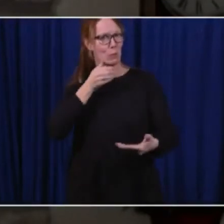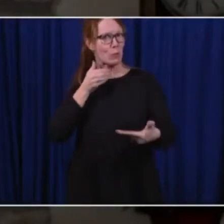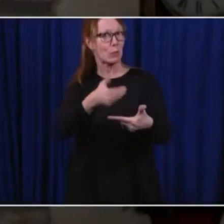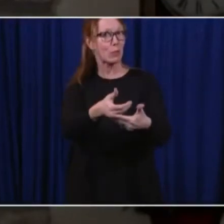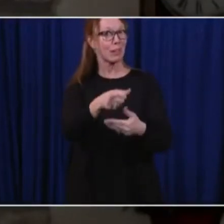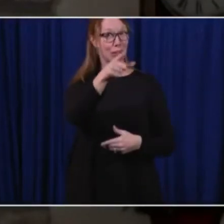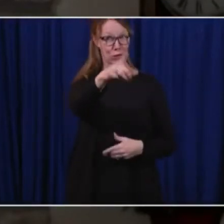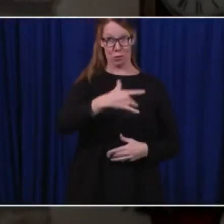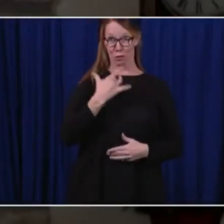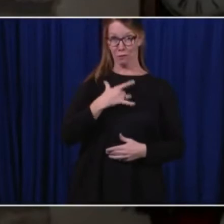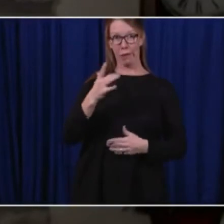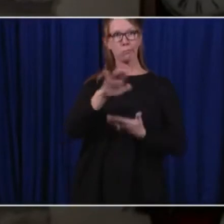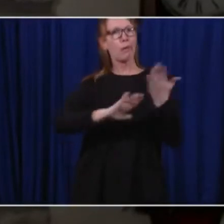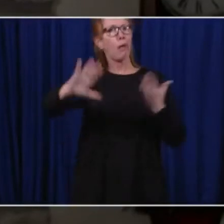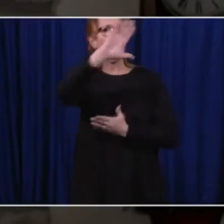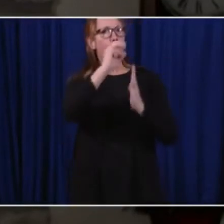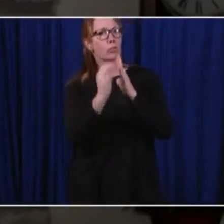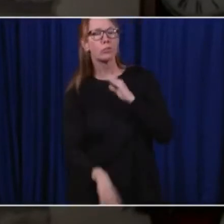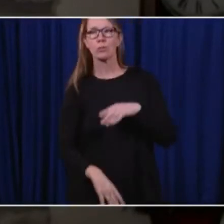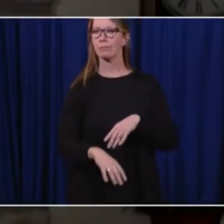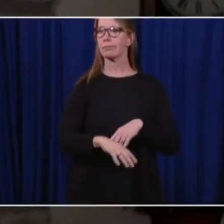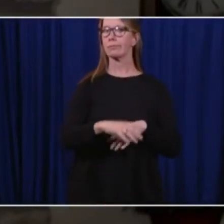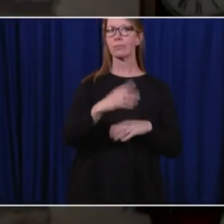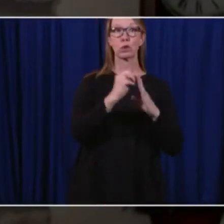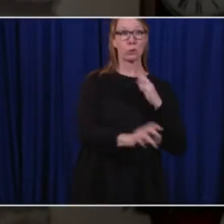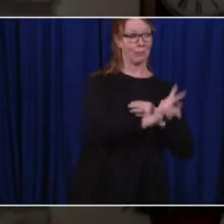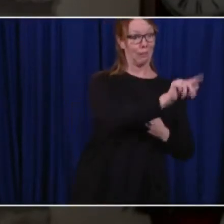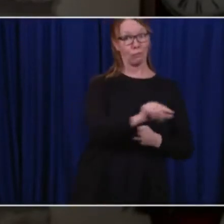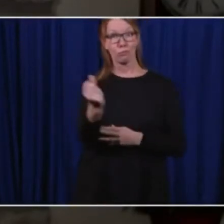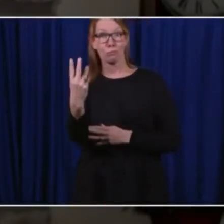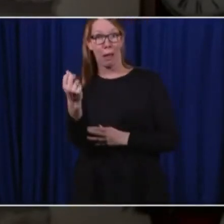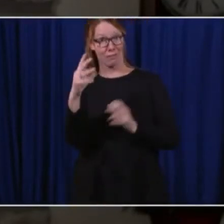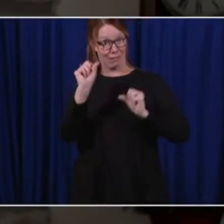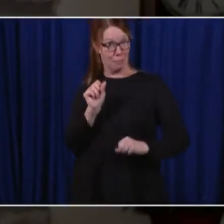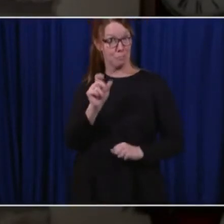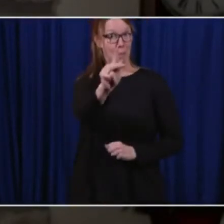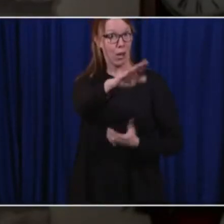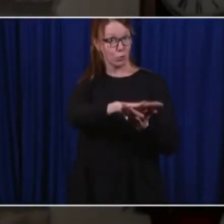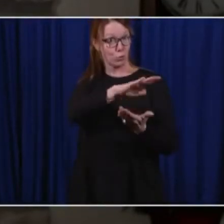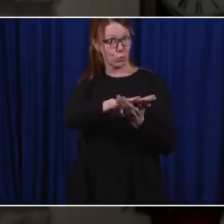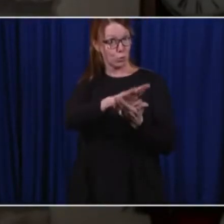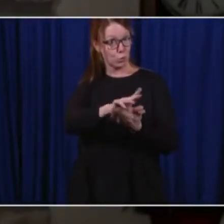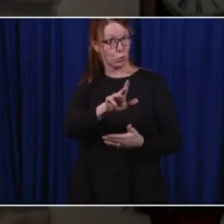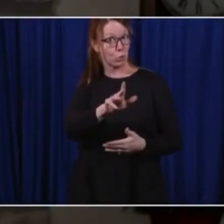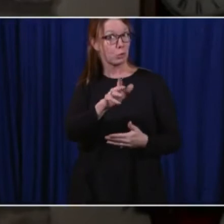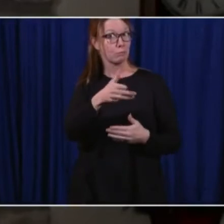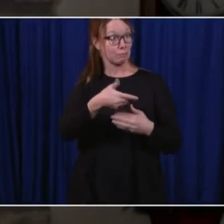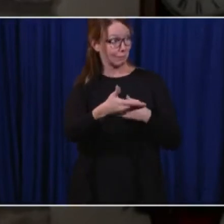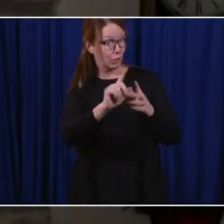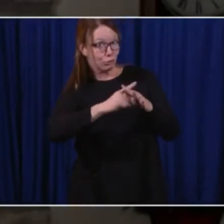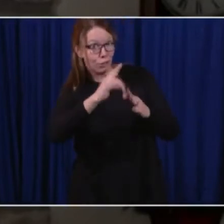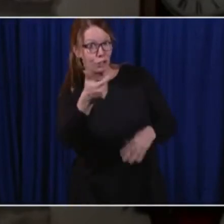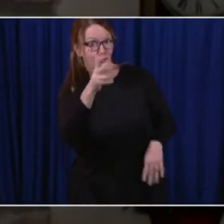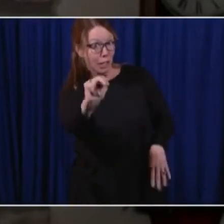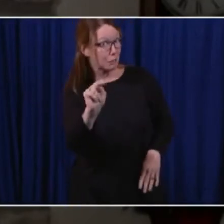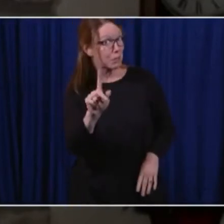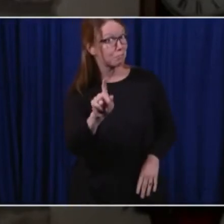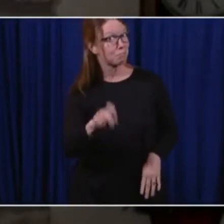college students and K-12 kids are going to be able to go back to the classrooms and back on campus in January?